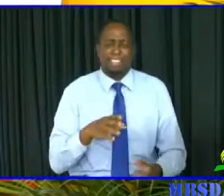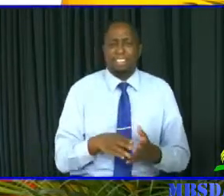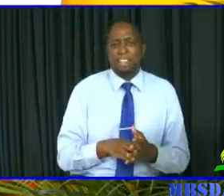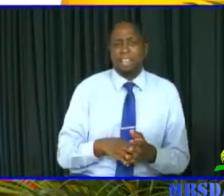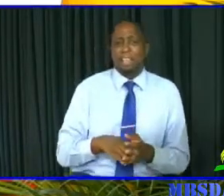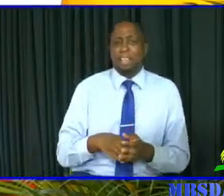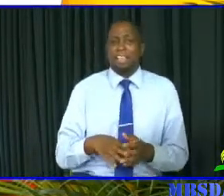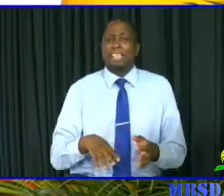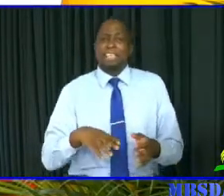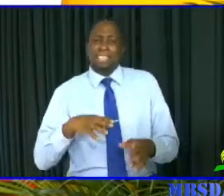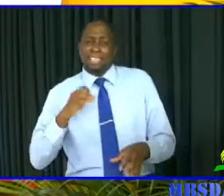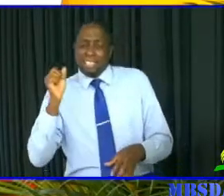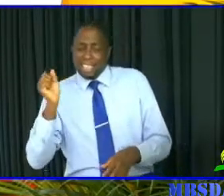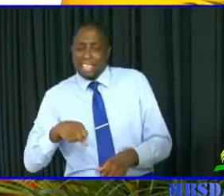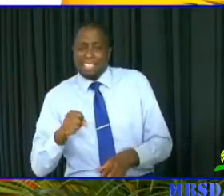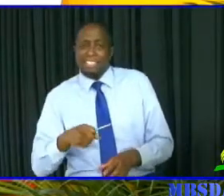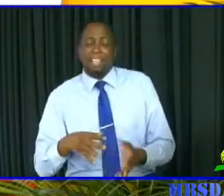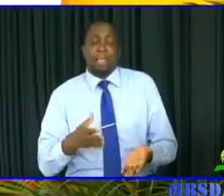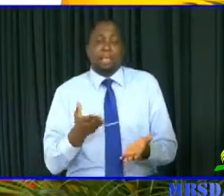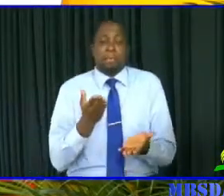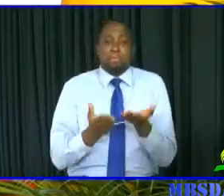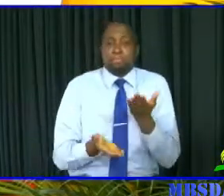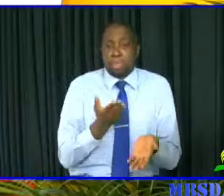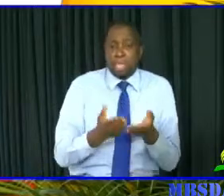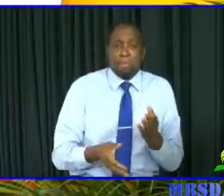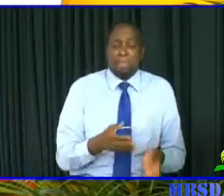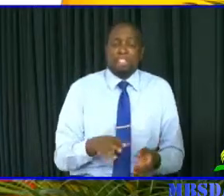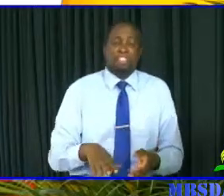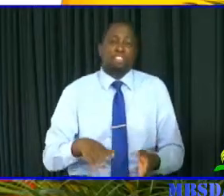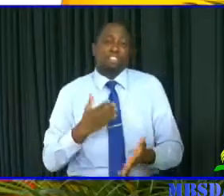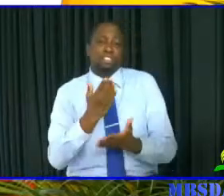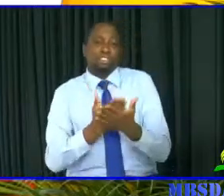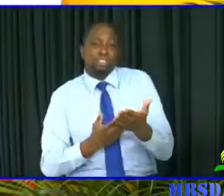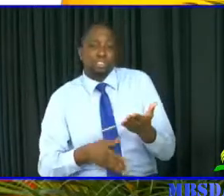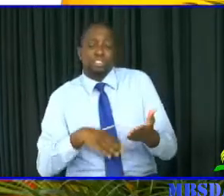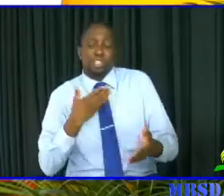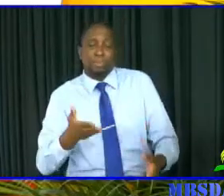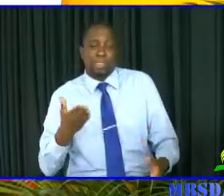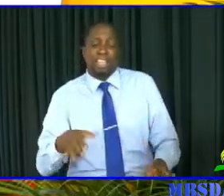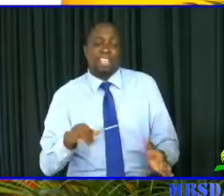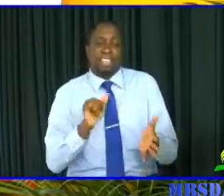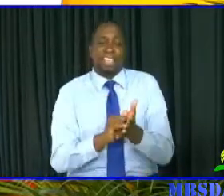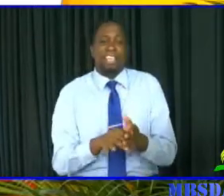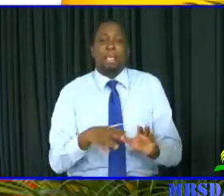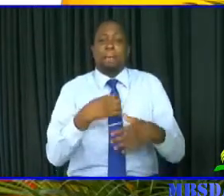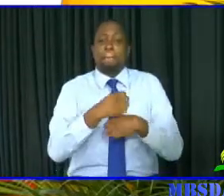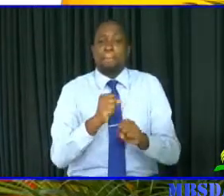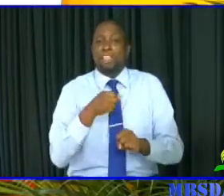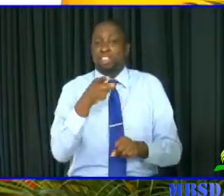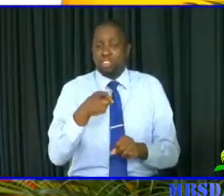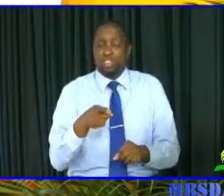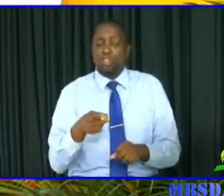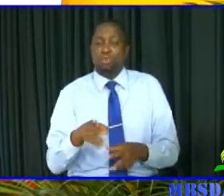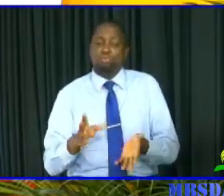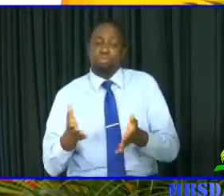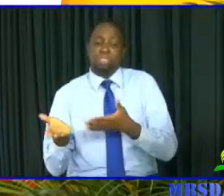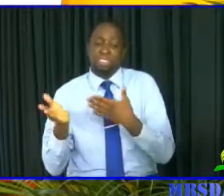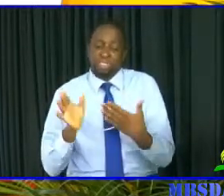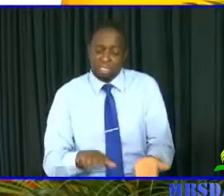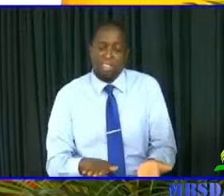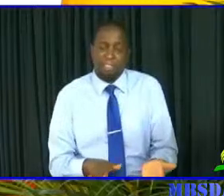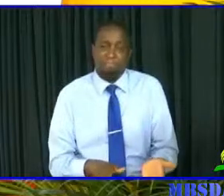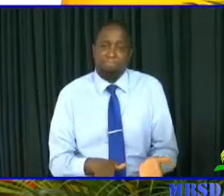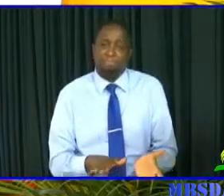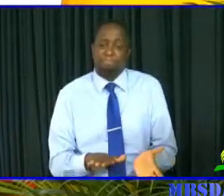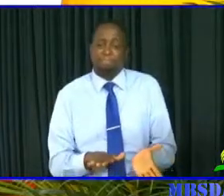may lead even to you doing something silly and end up in a terrible accident. That one last drug, my